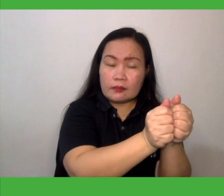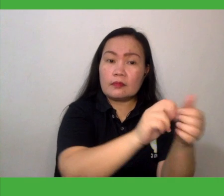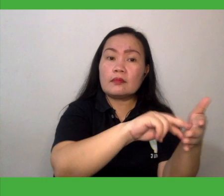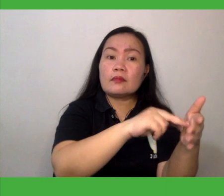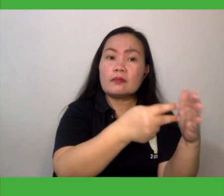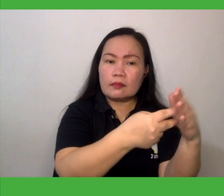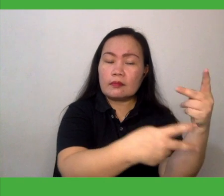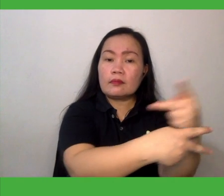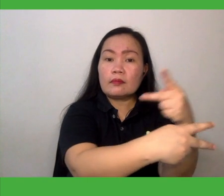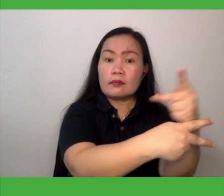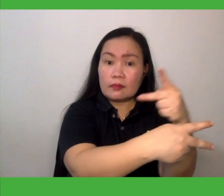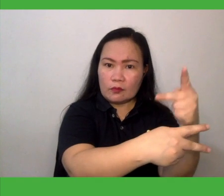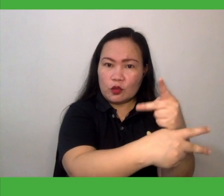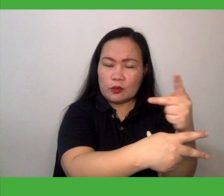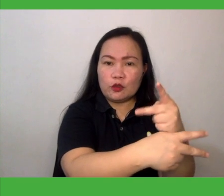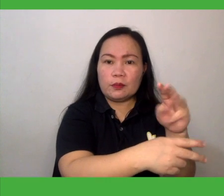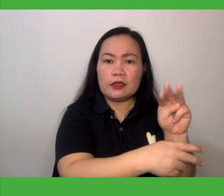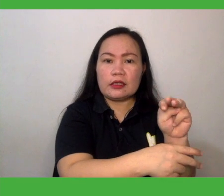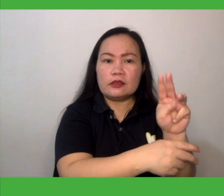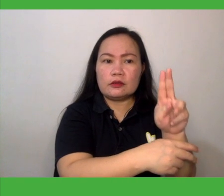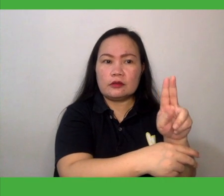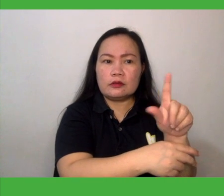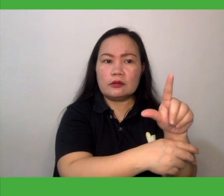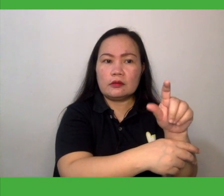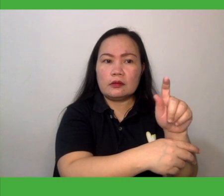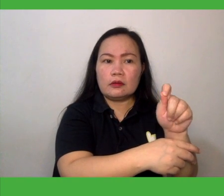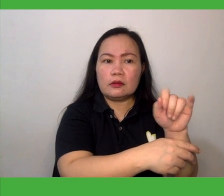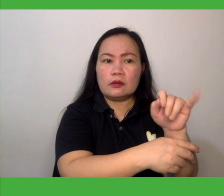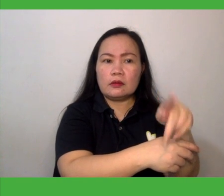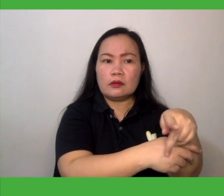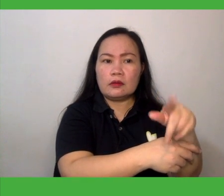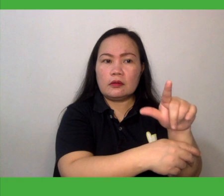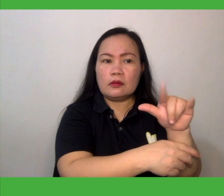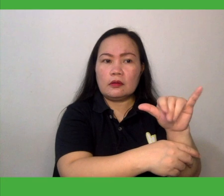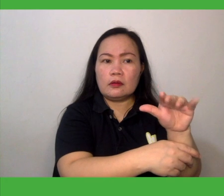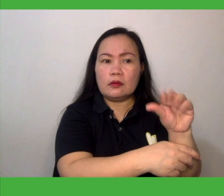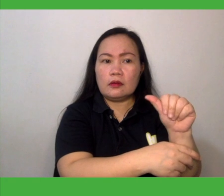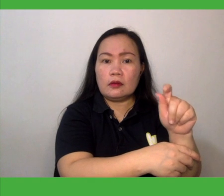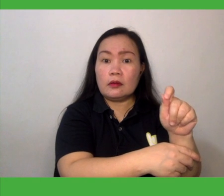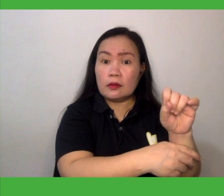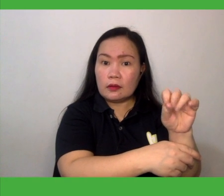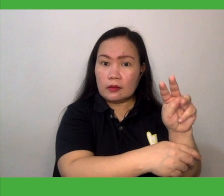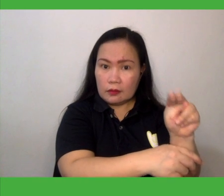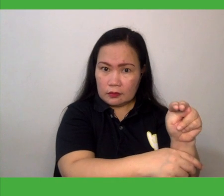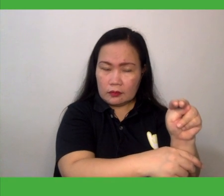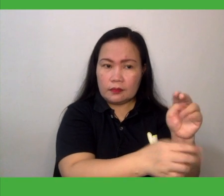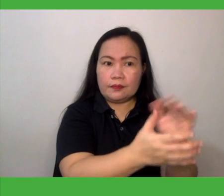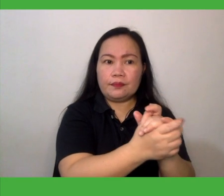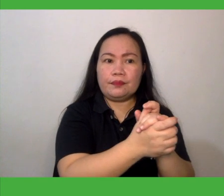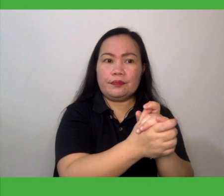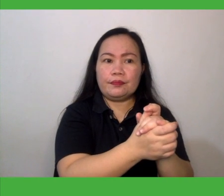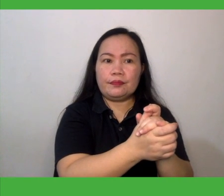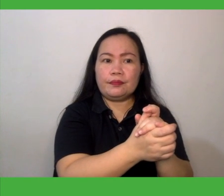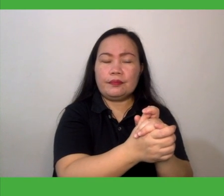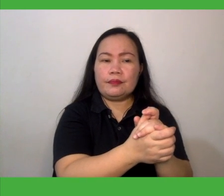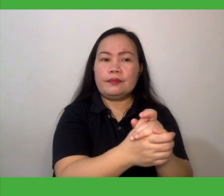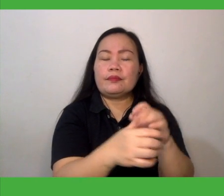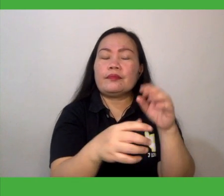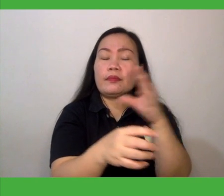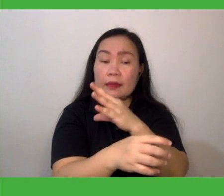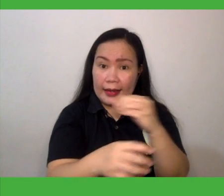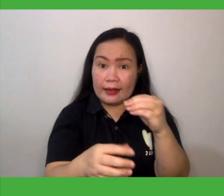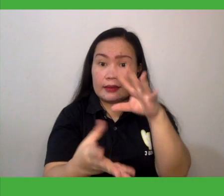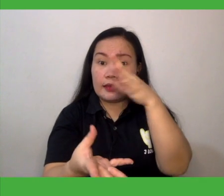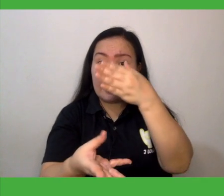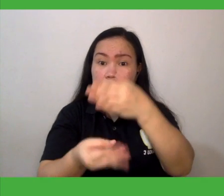numerical coefficient at literal coefficient, automatic that there is a multiplication in there. Okay? So,